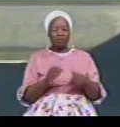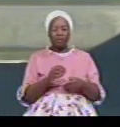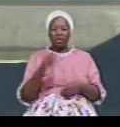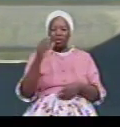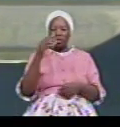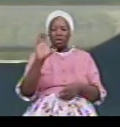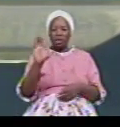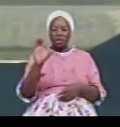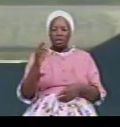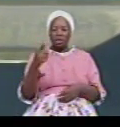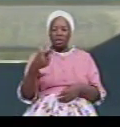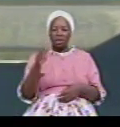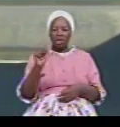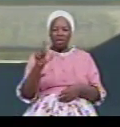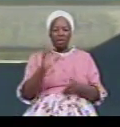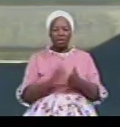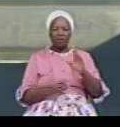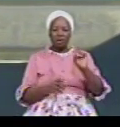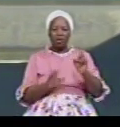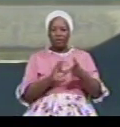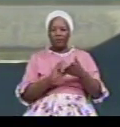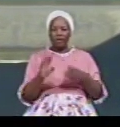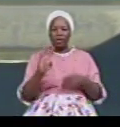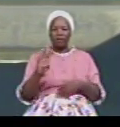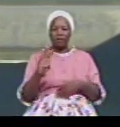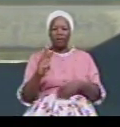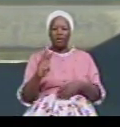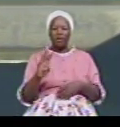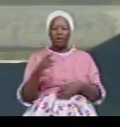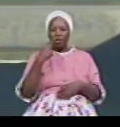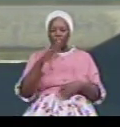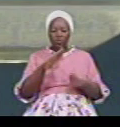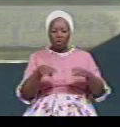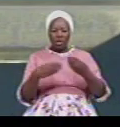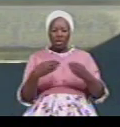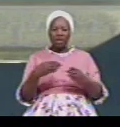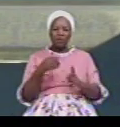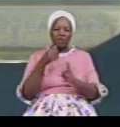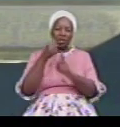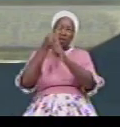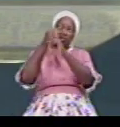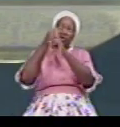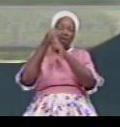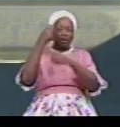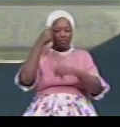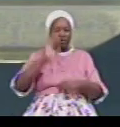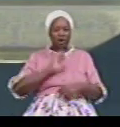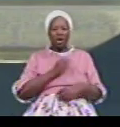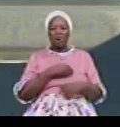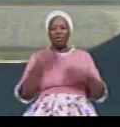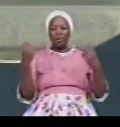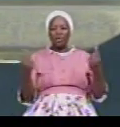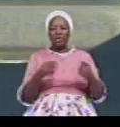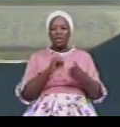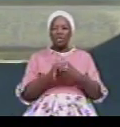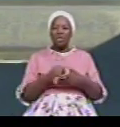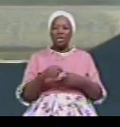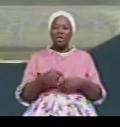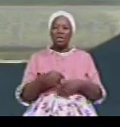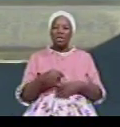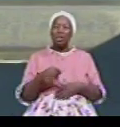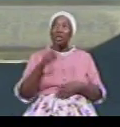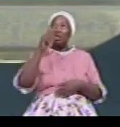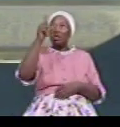read from verse 4. Who gave himself for our sins, that he might deliver